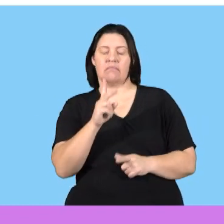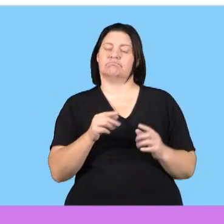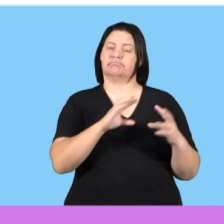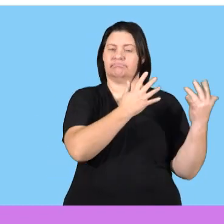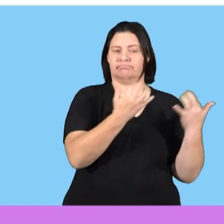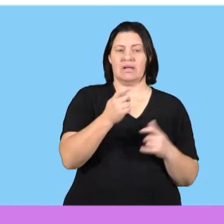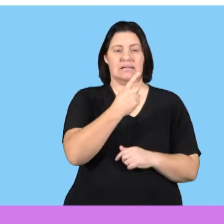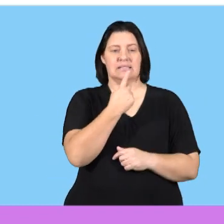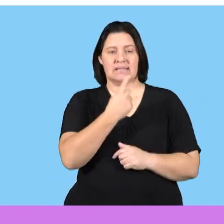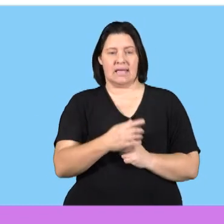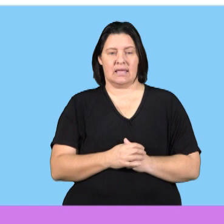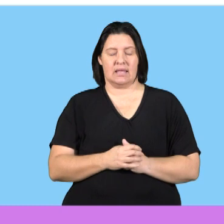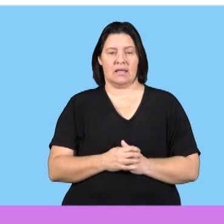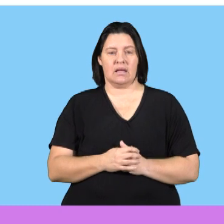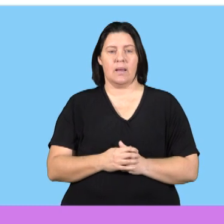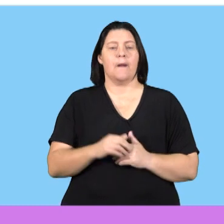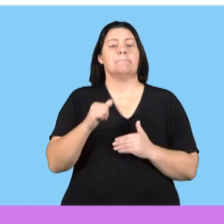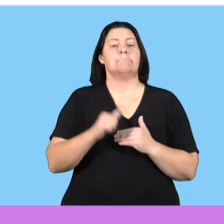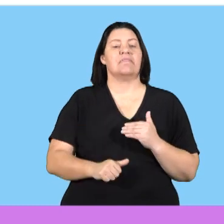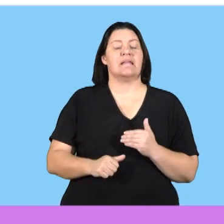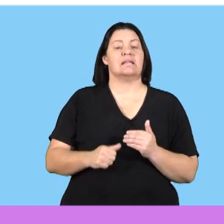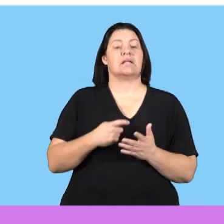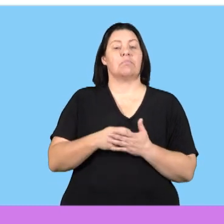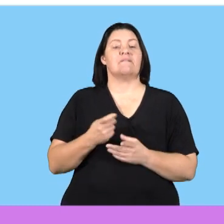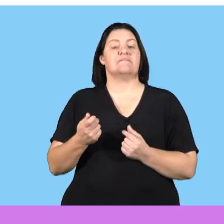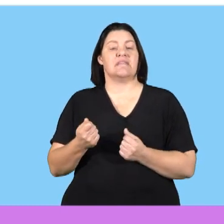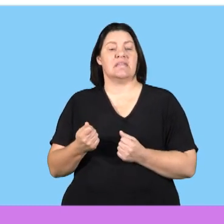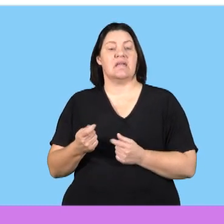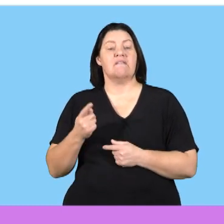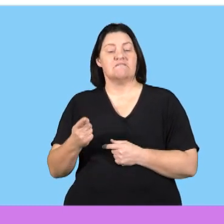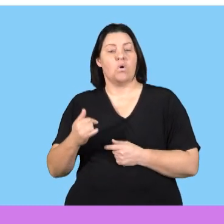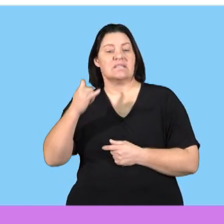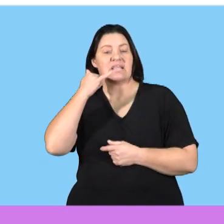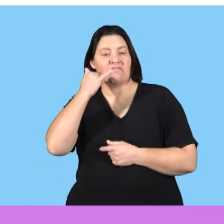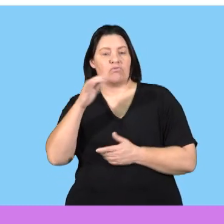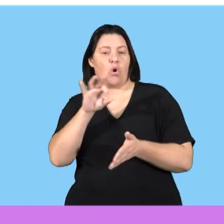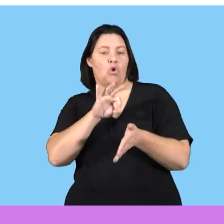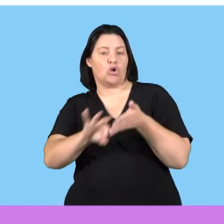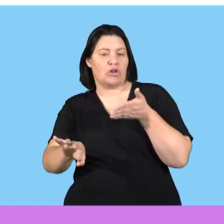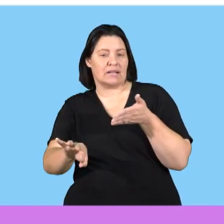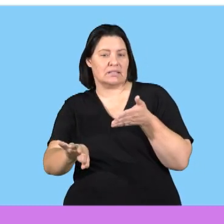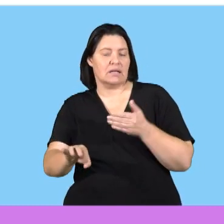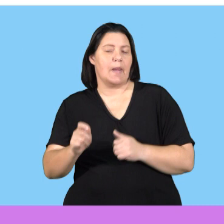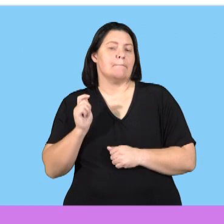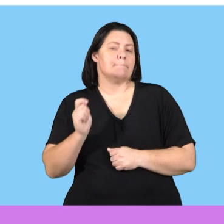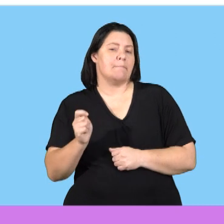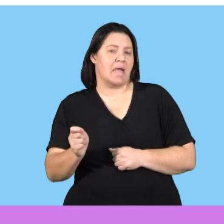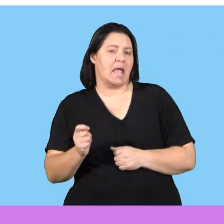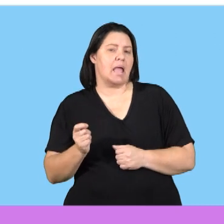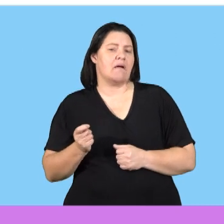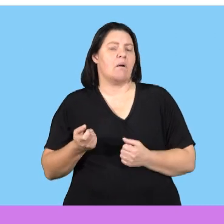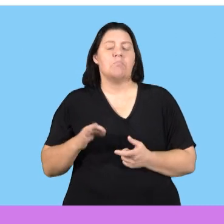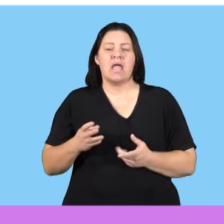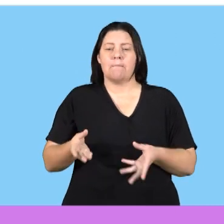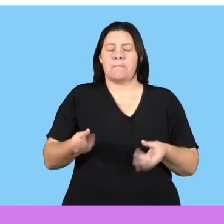practice. It says here, what does the monthly subscription fee on a cell phone contract pay for?